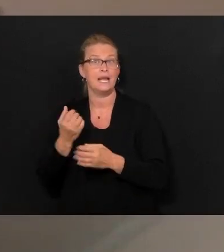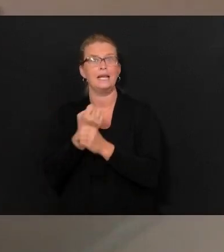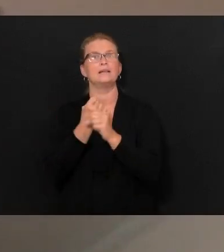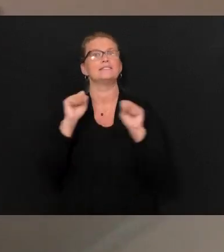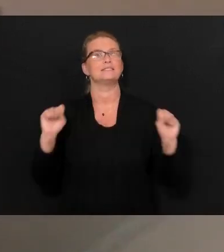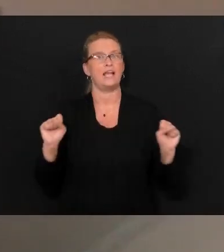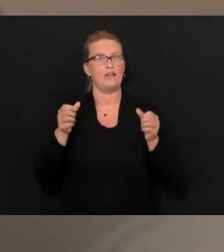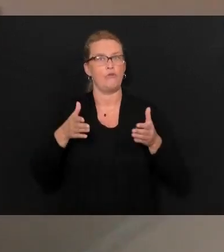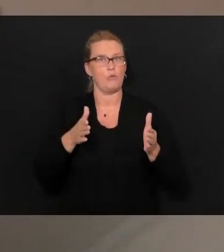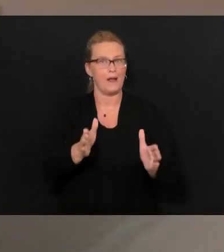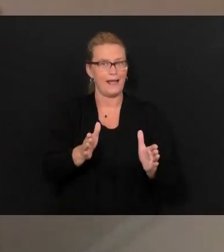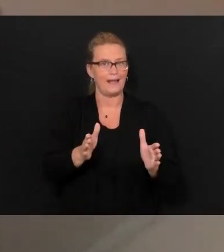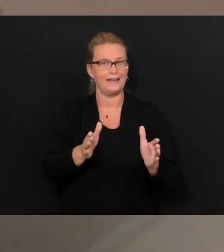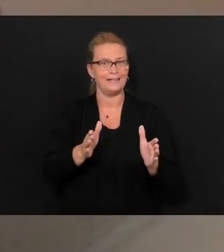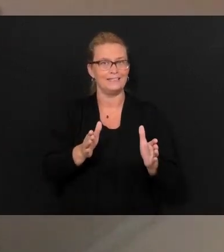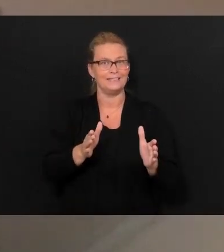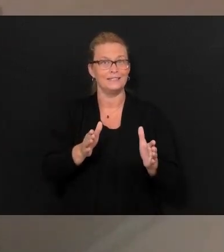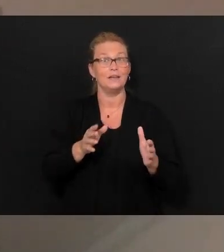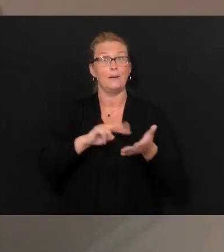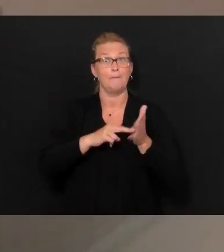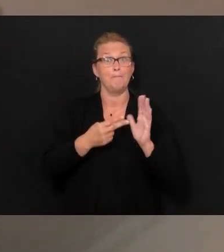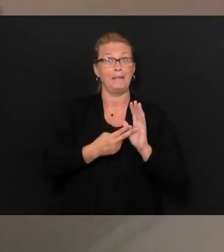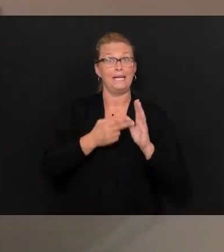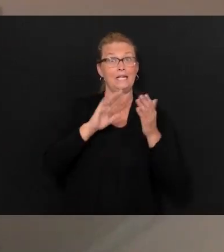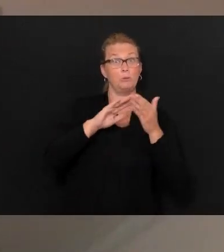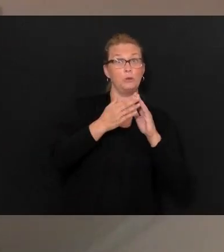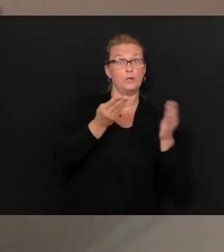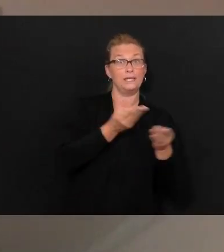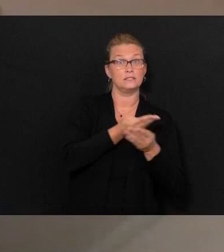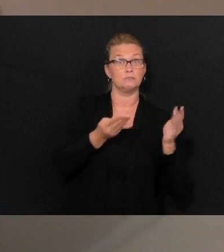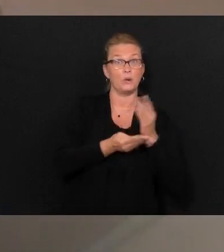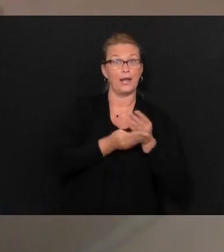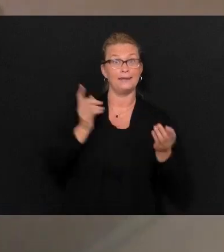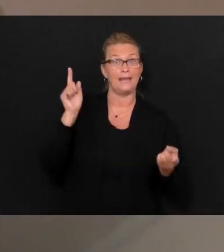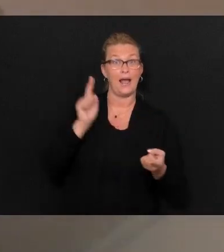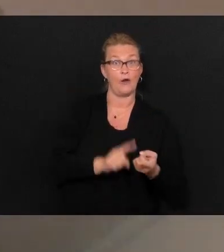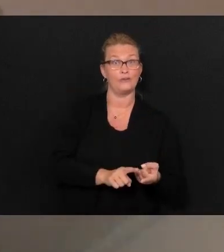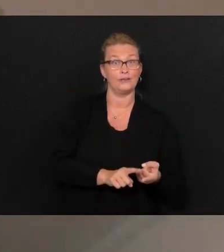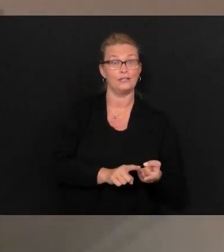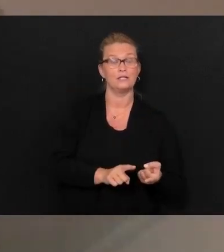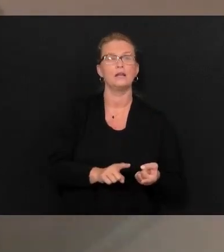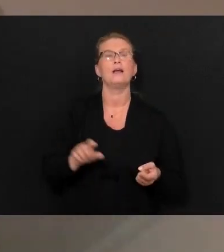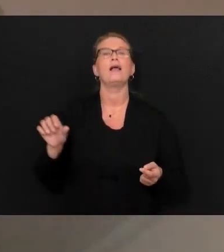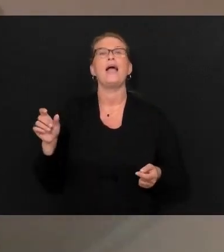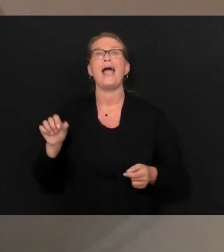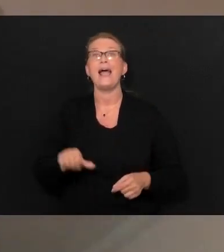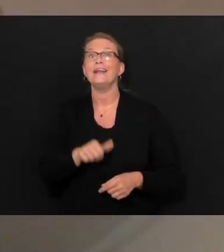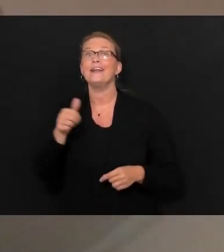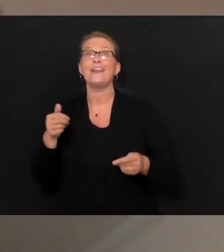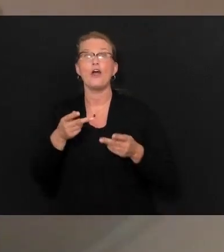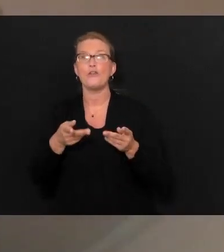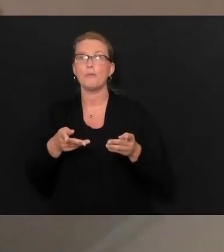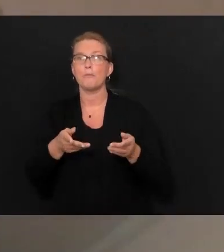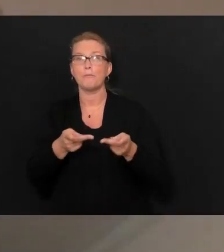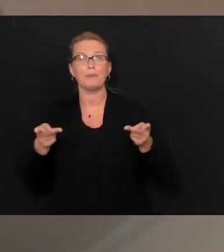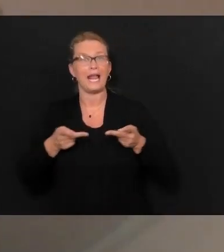involves getting the community spread down, and ultimately being a place that other people want to come, because we've demonstrated an